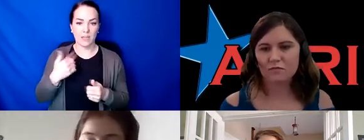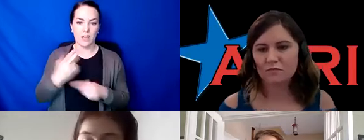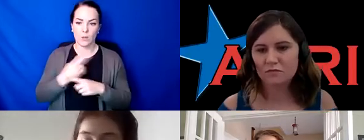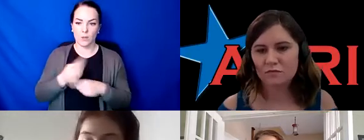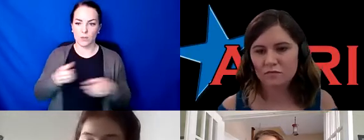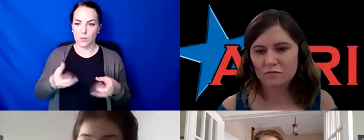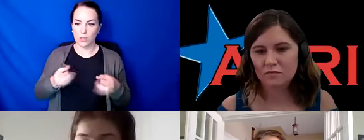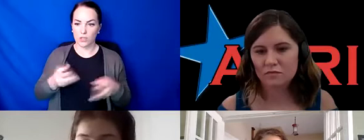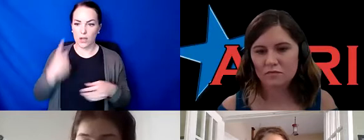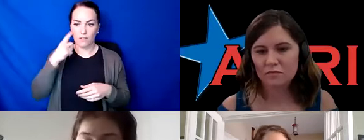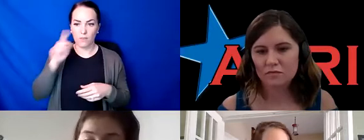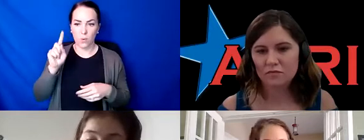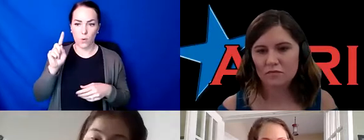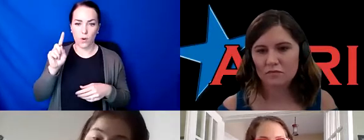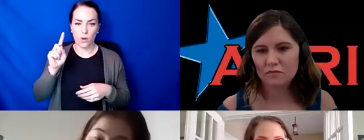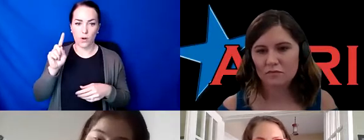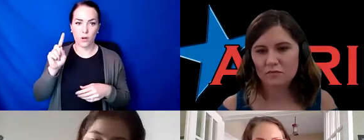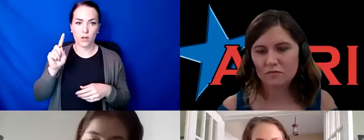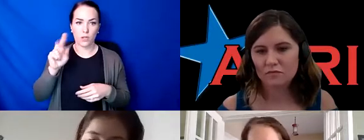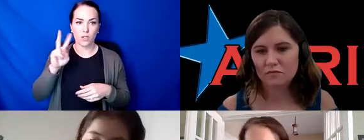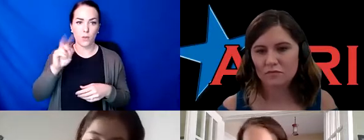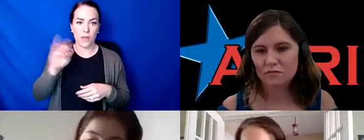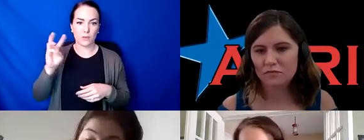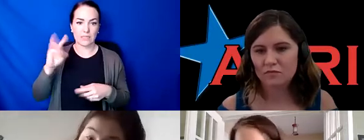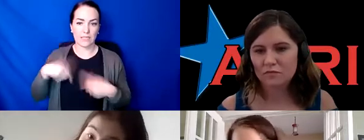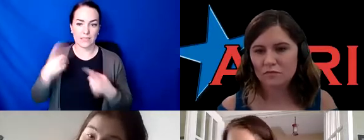user for since 2006.